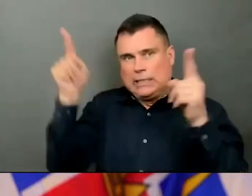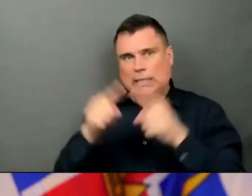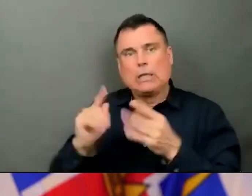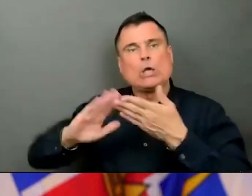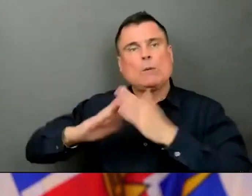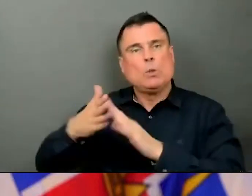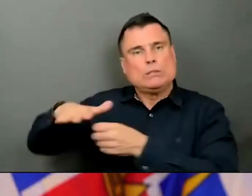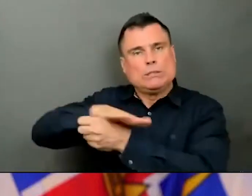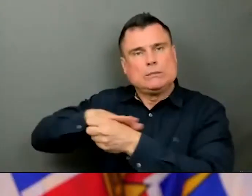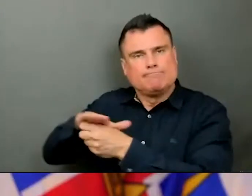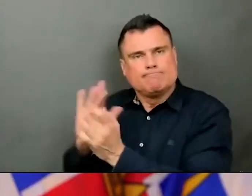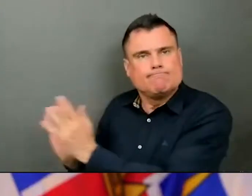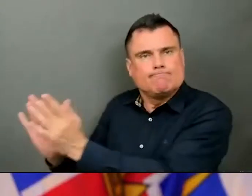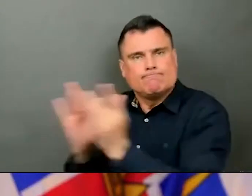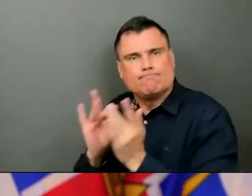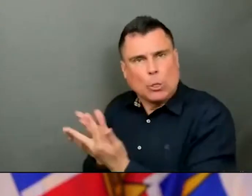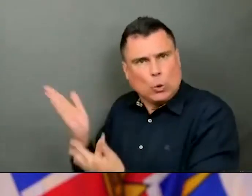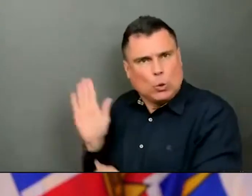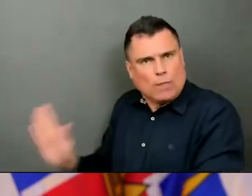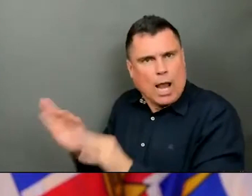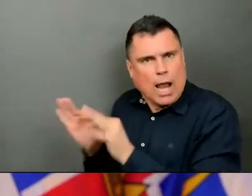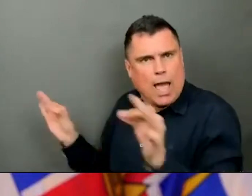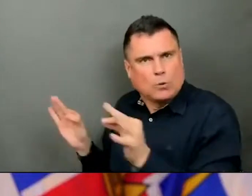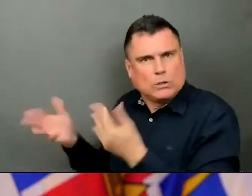you mentioned is, people,